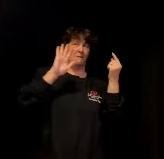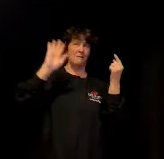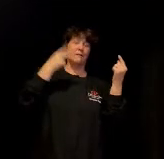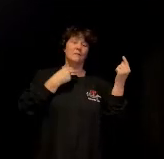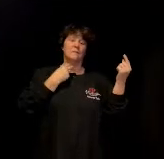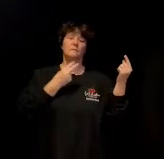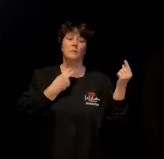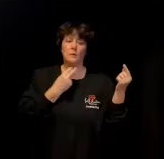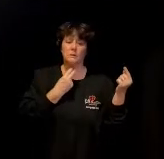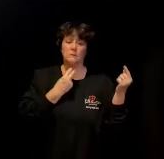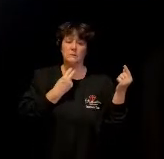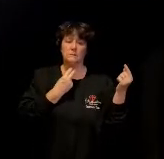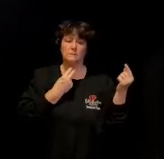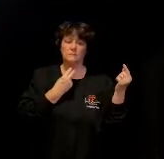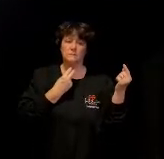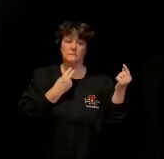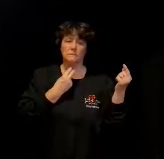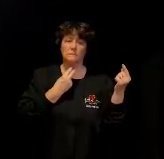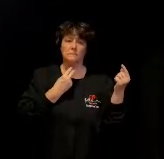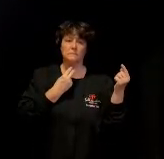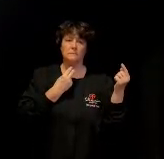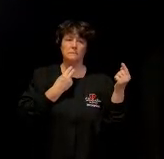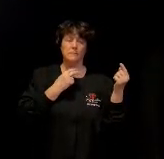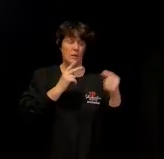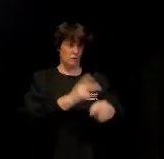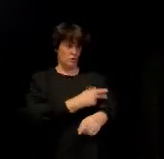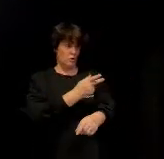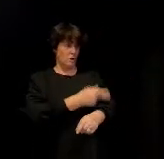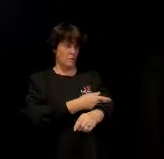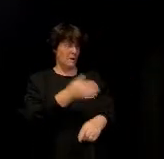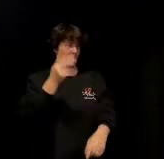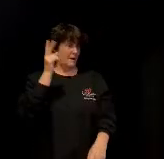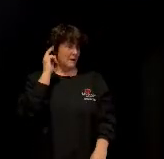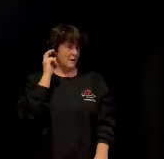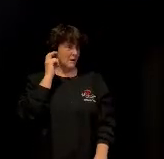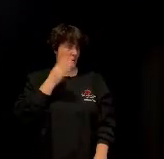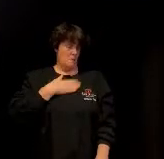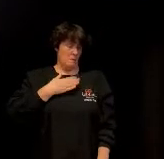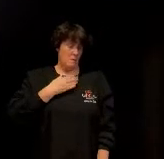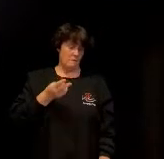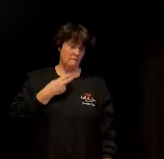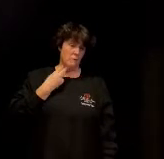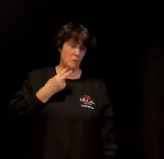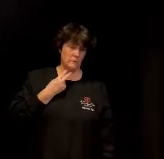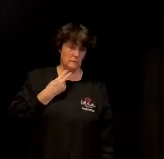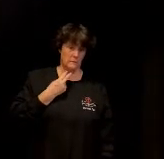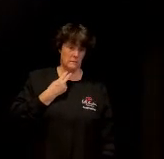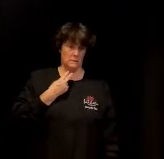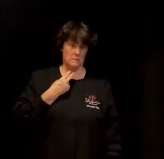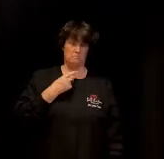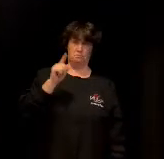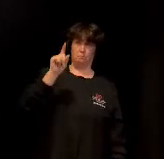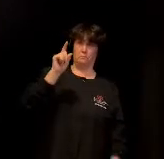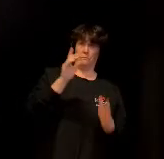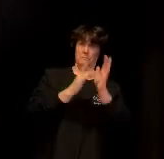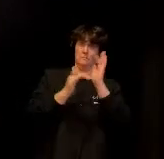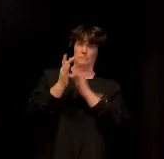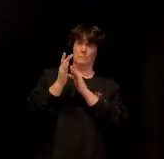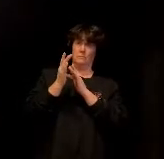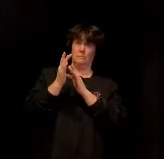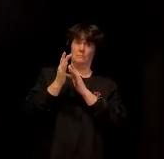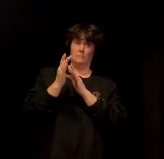need to discern his voice, right? The sheep, what? Hear my voice. I want you to know that,